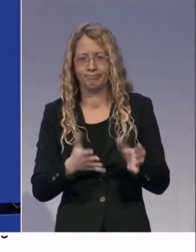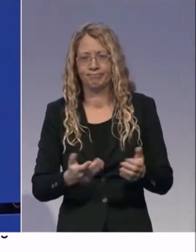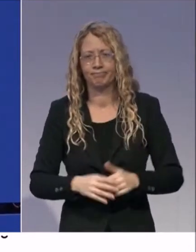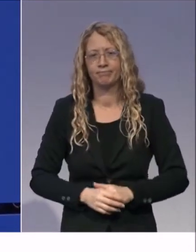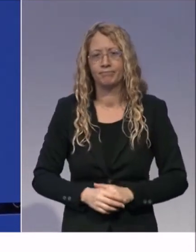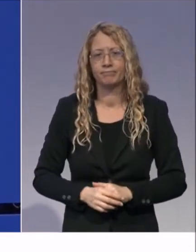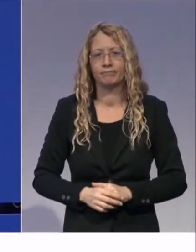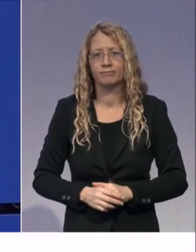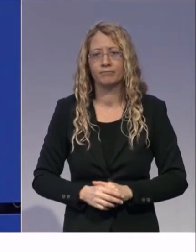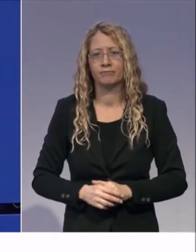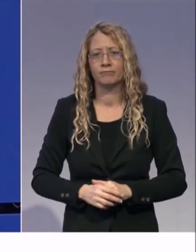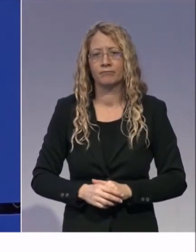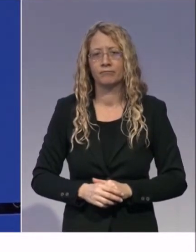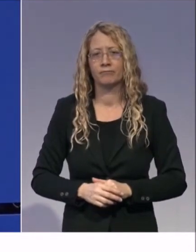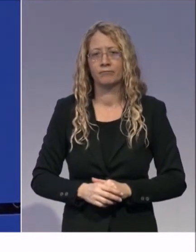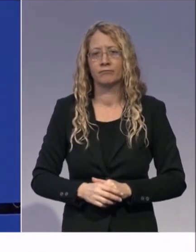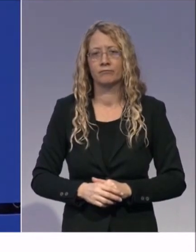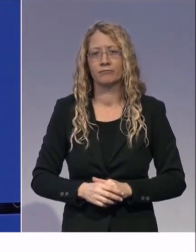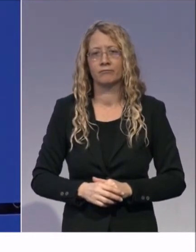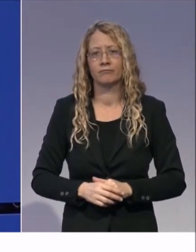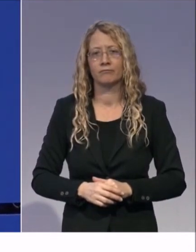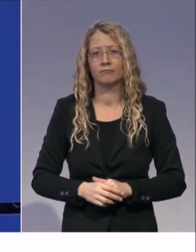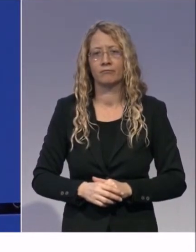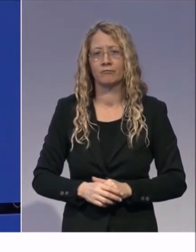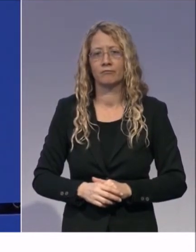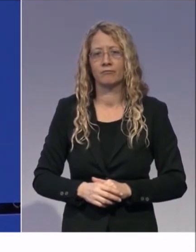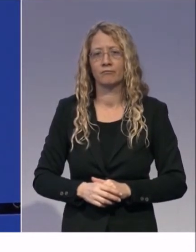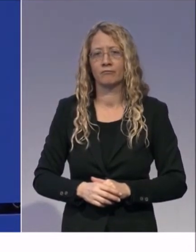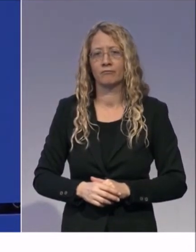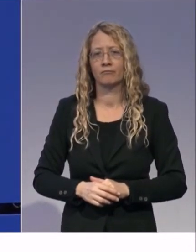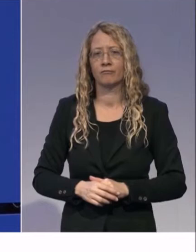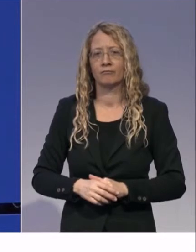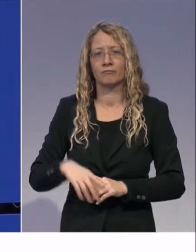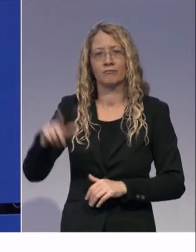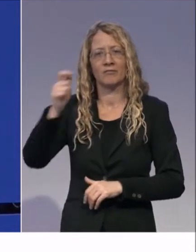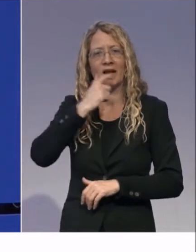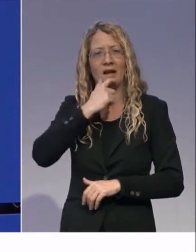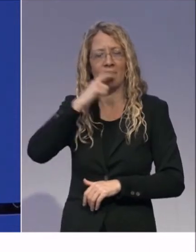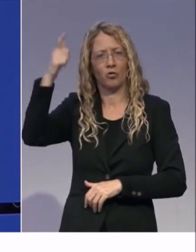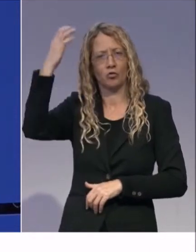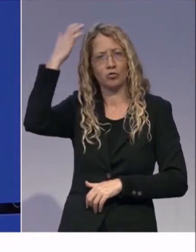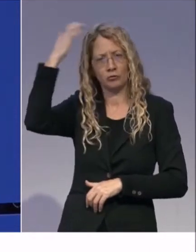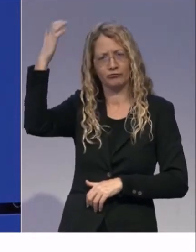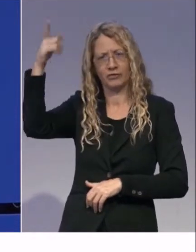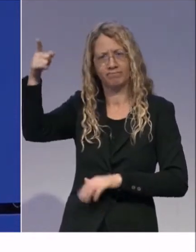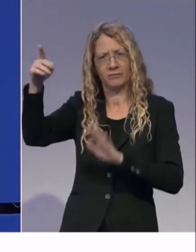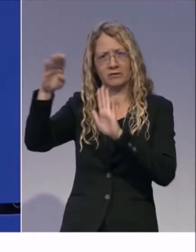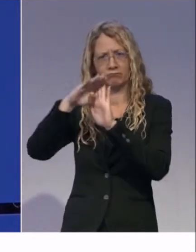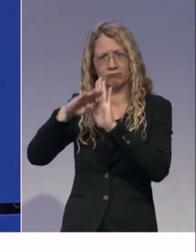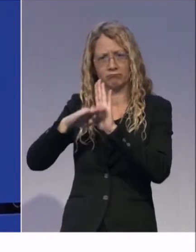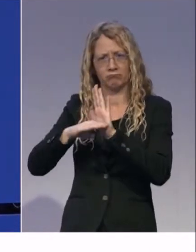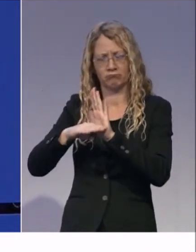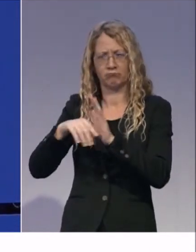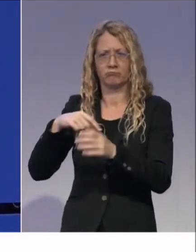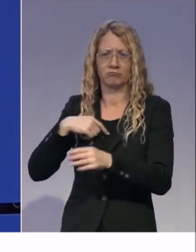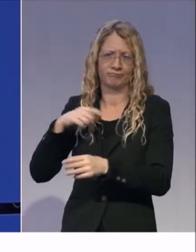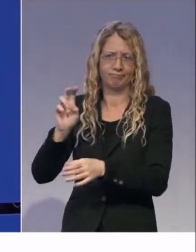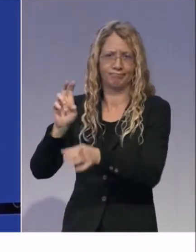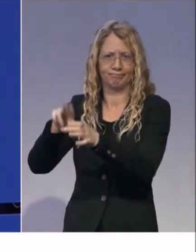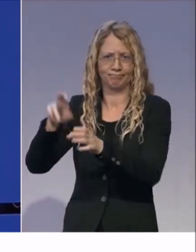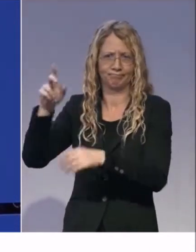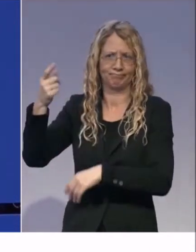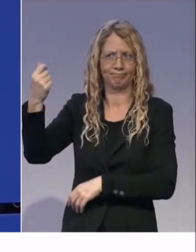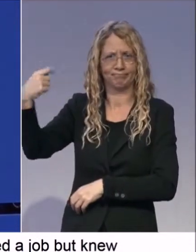at the time, a great manager, a great company that helped to find me digital hearing aids and find